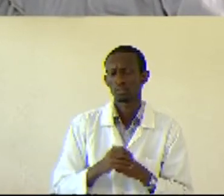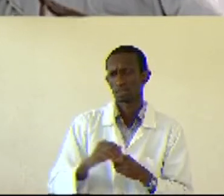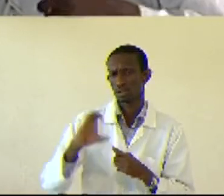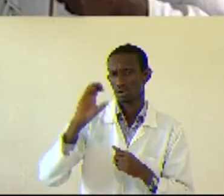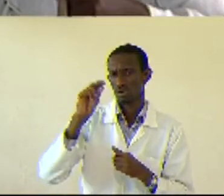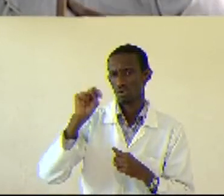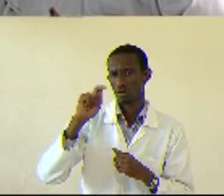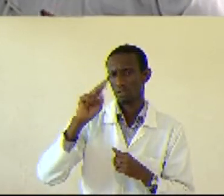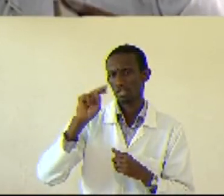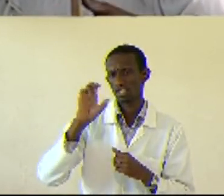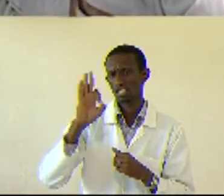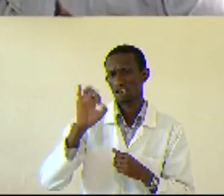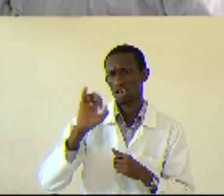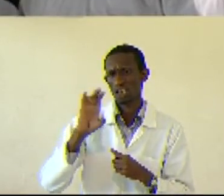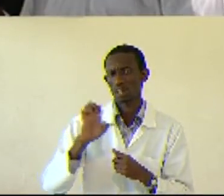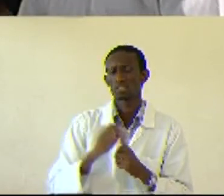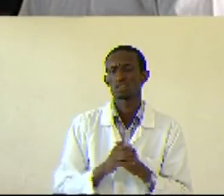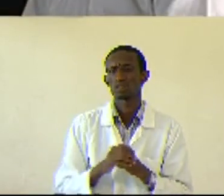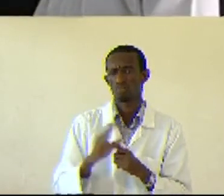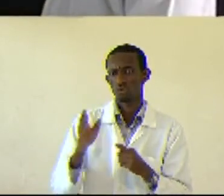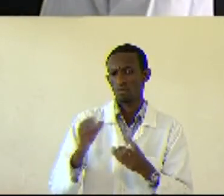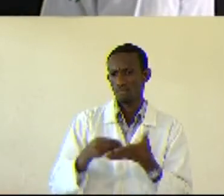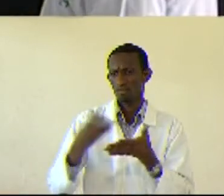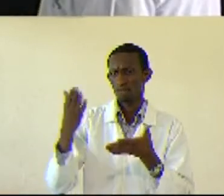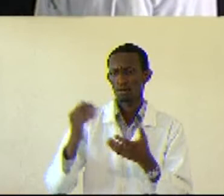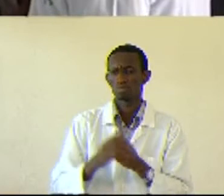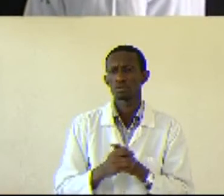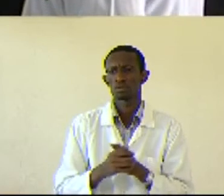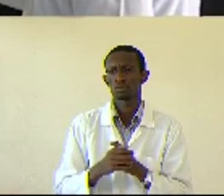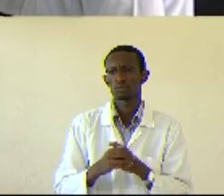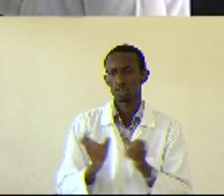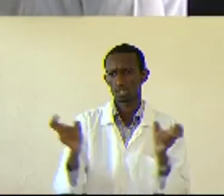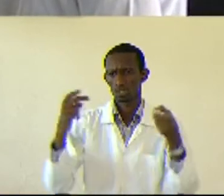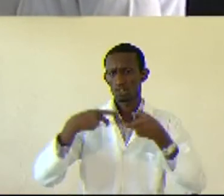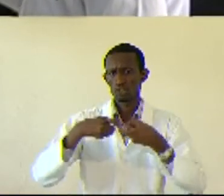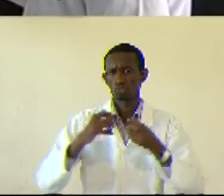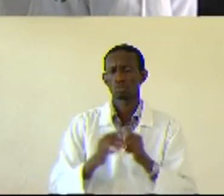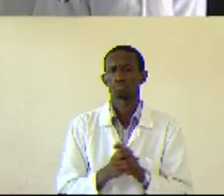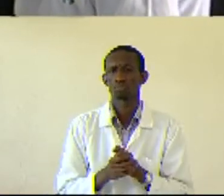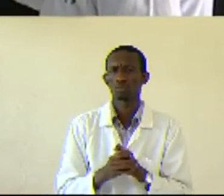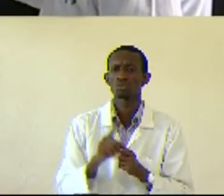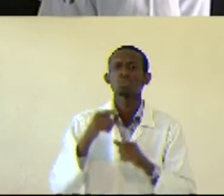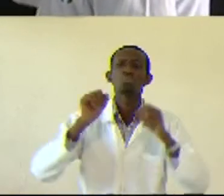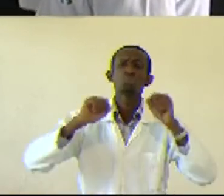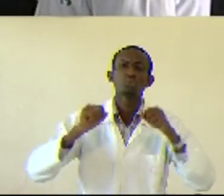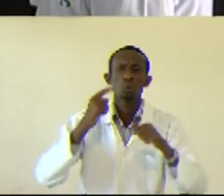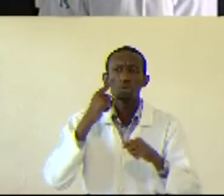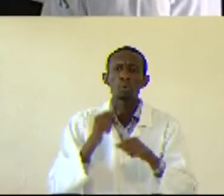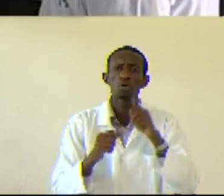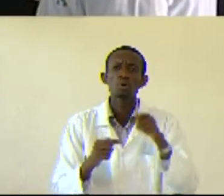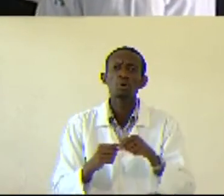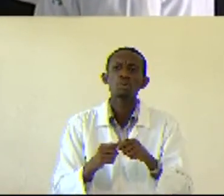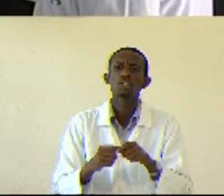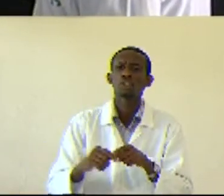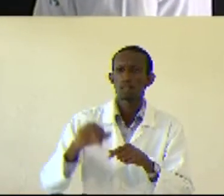of the variable of integration. So I can organize my integral to have